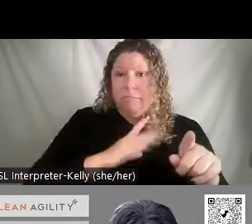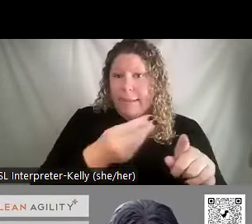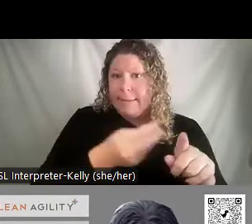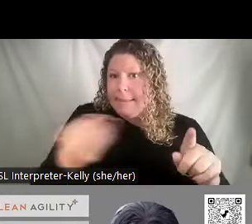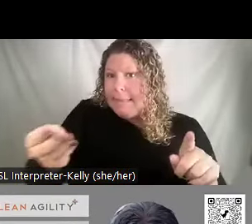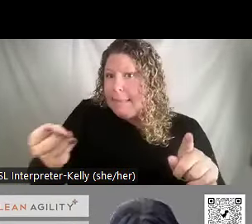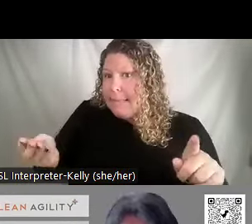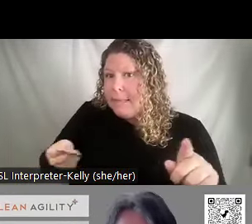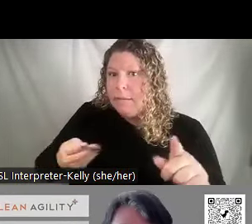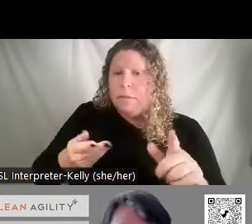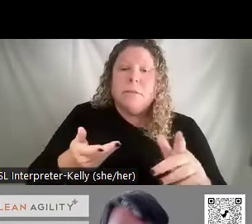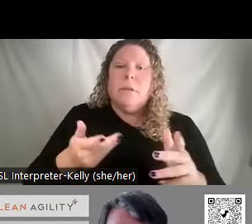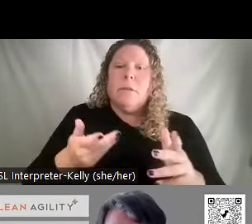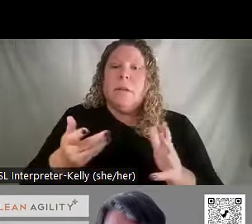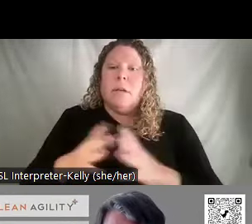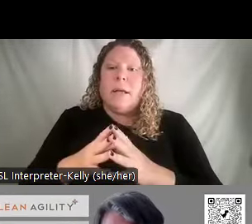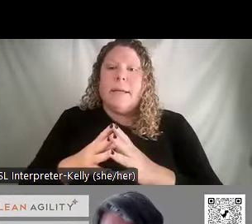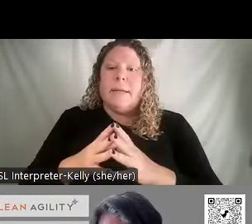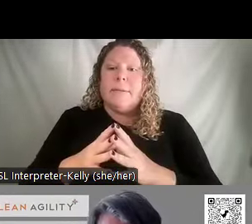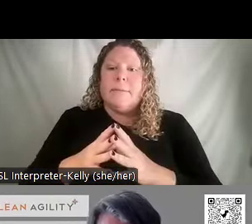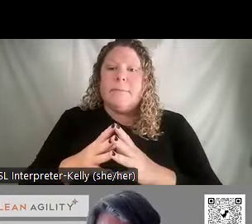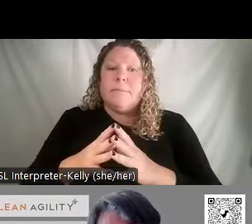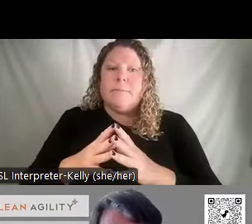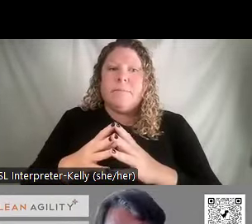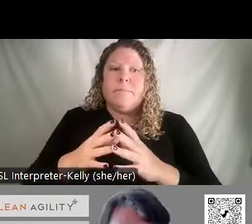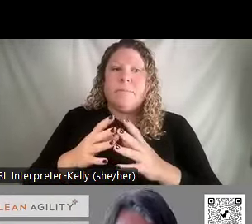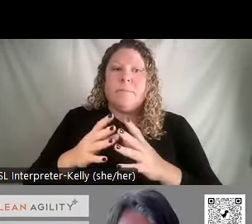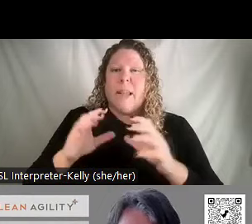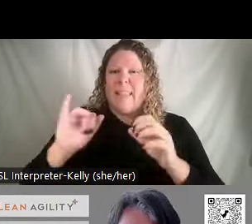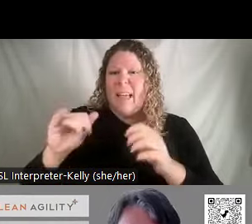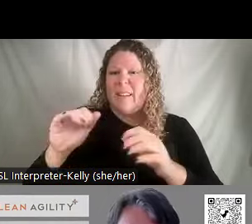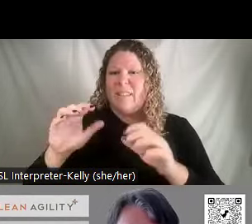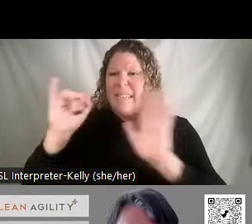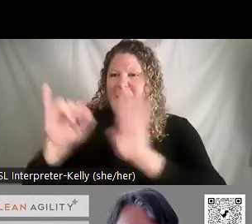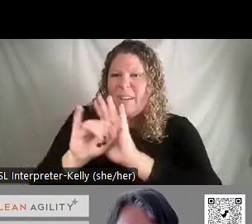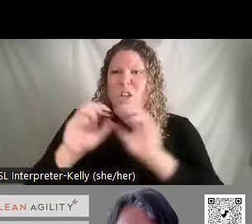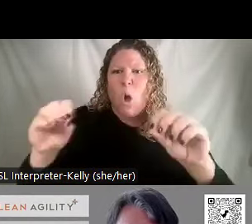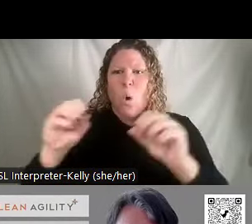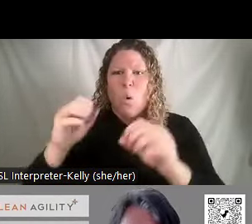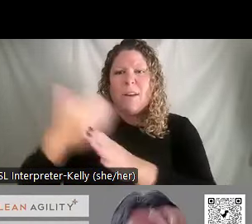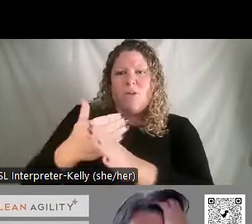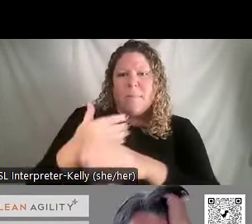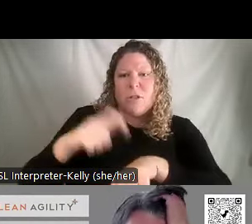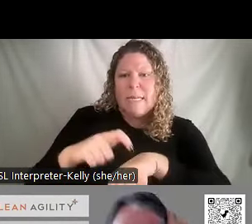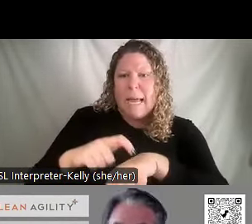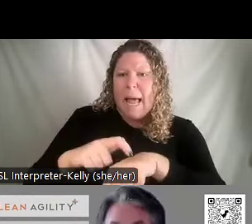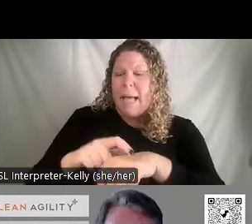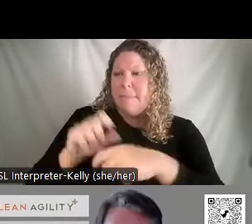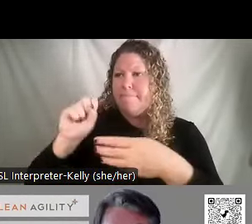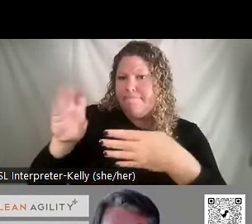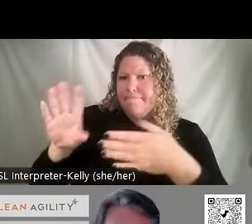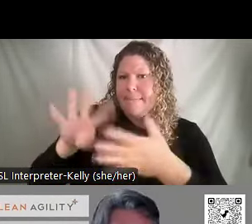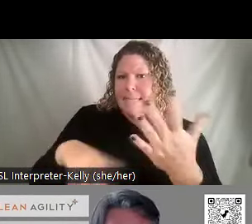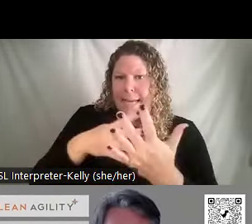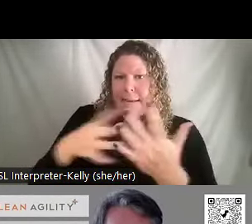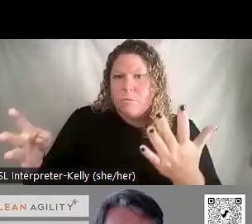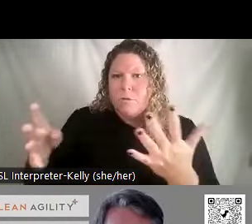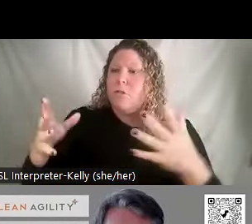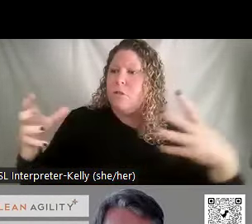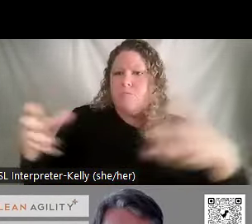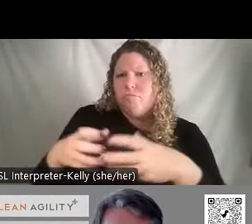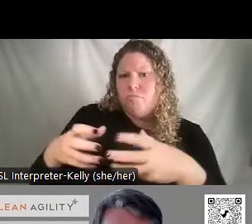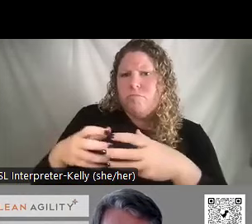busy. Also to identify our no interruption times so that if you're doing deep work, you don't get interrupted. So some things like that. And just to get aligned, even to